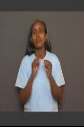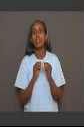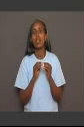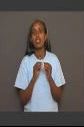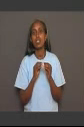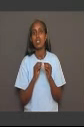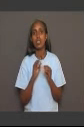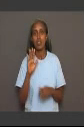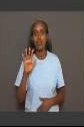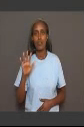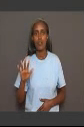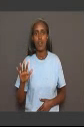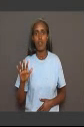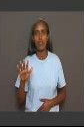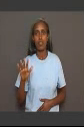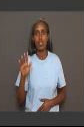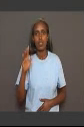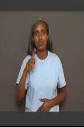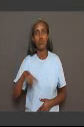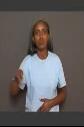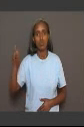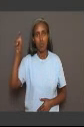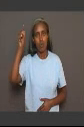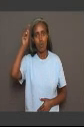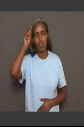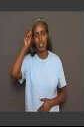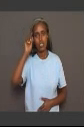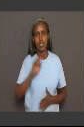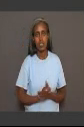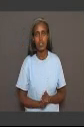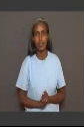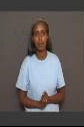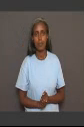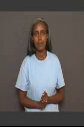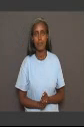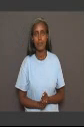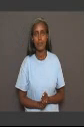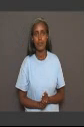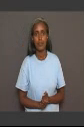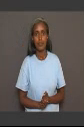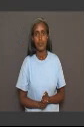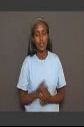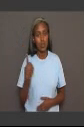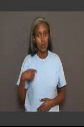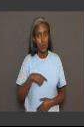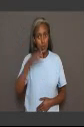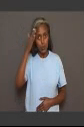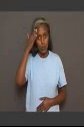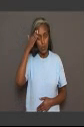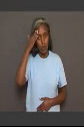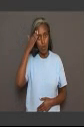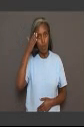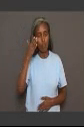plus 5 to the power of x. We know from the